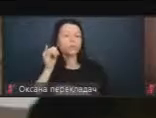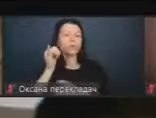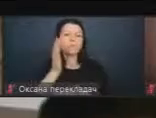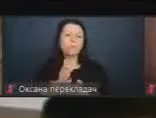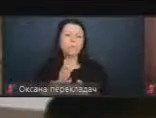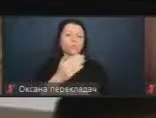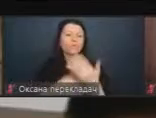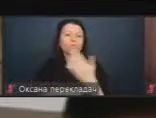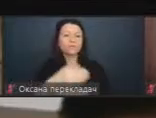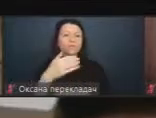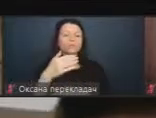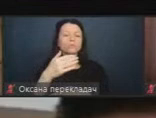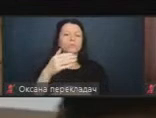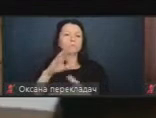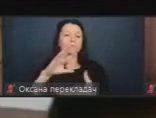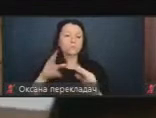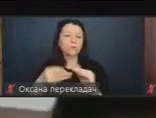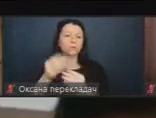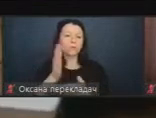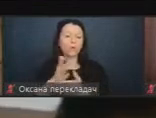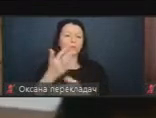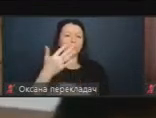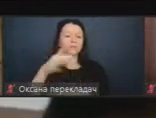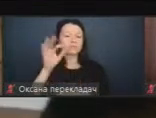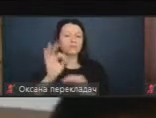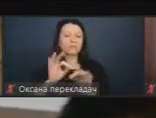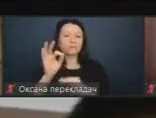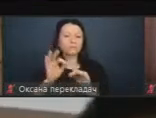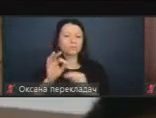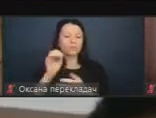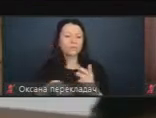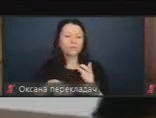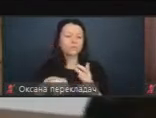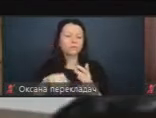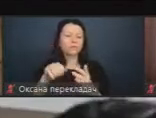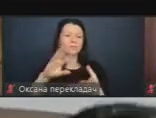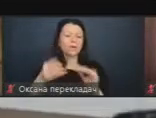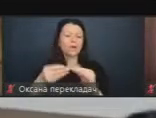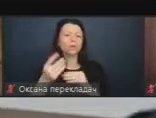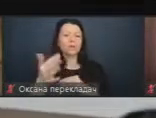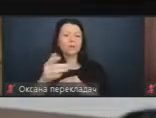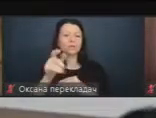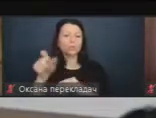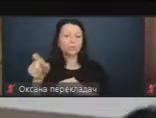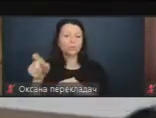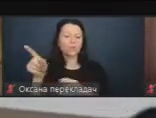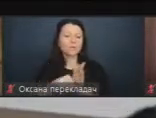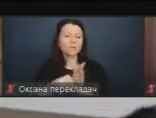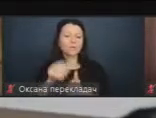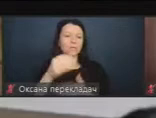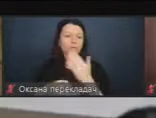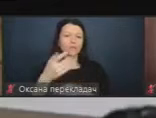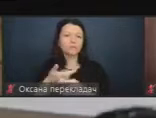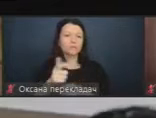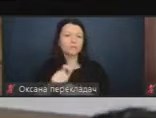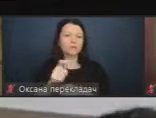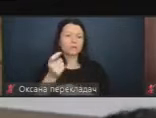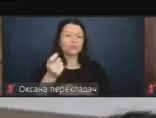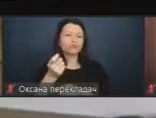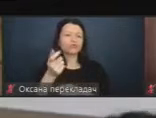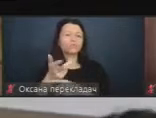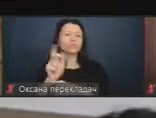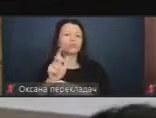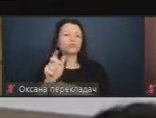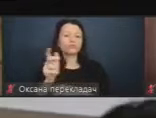bit higher than what we currently see in Ukraine. But the statistics depend very